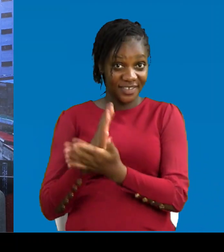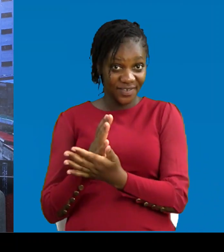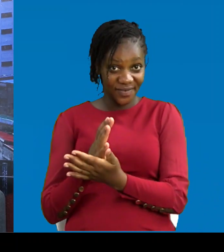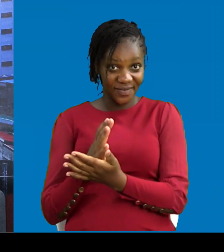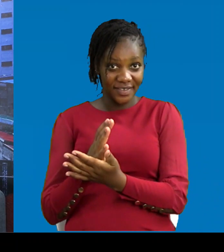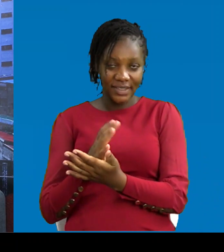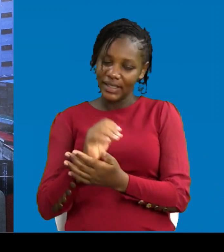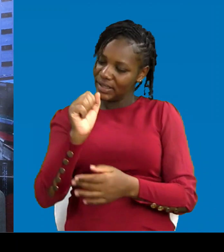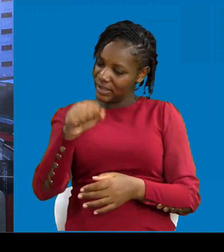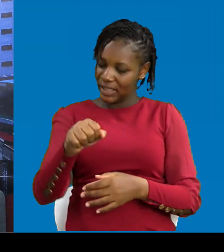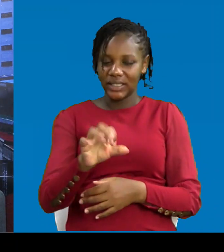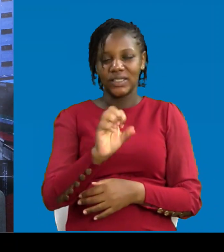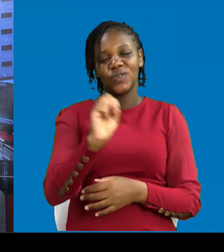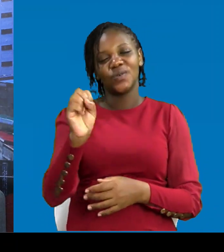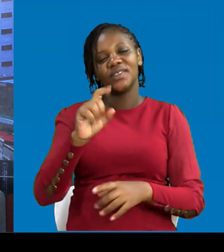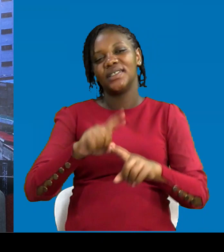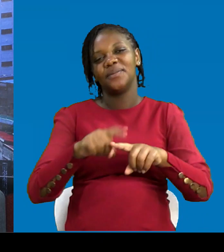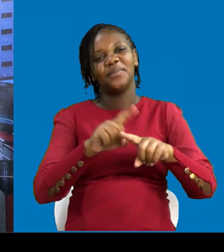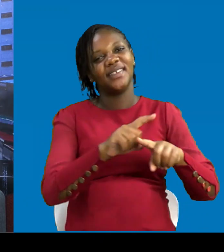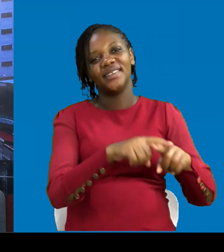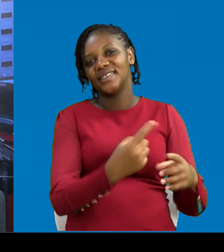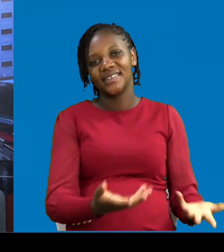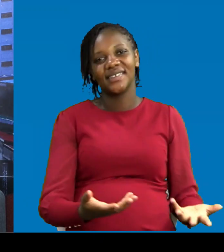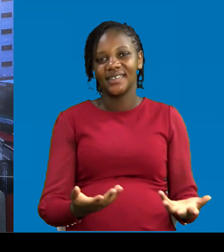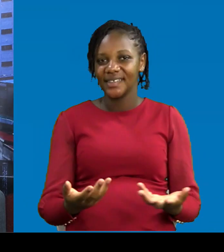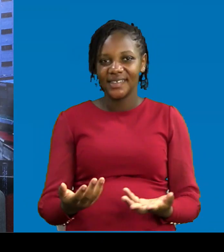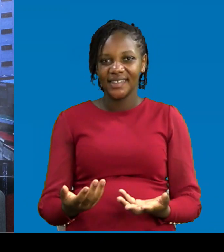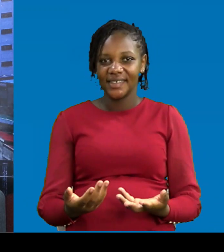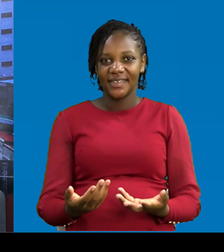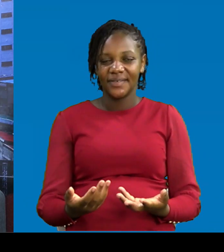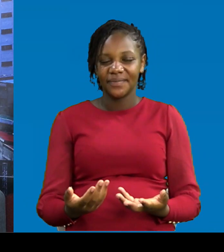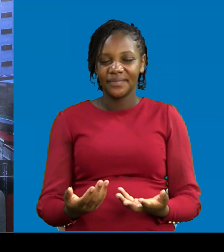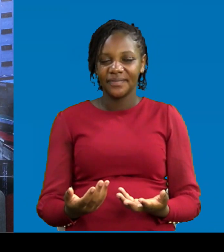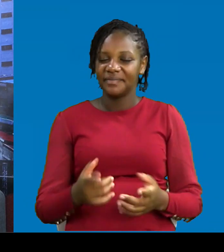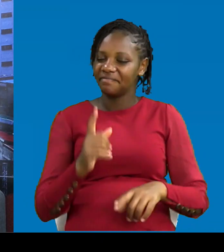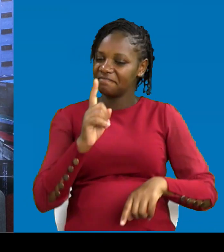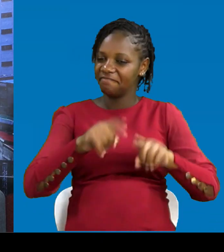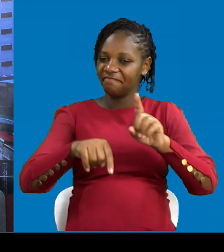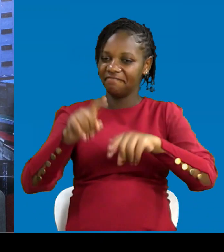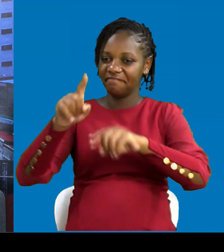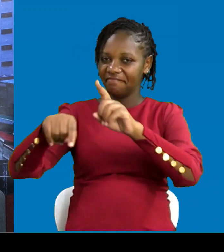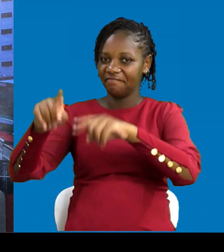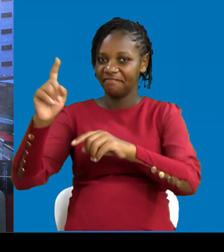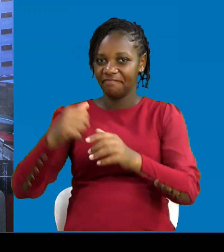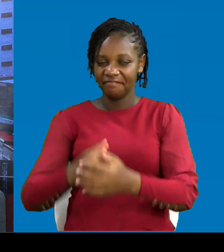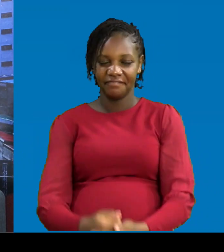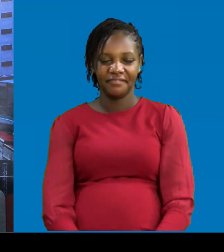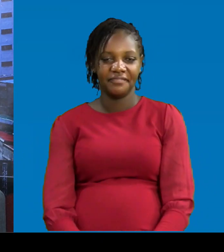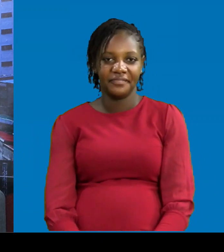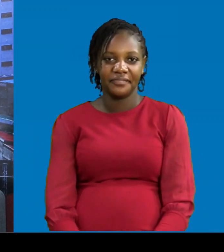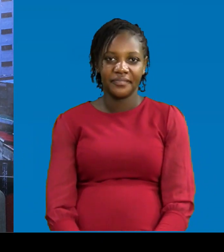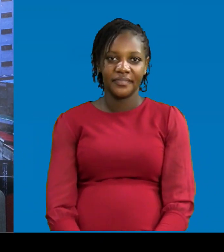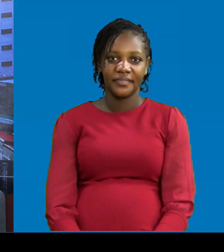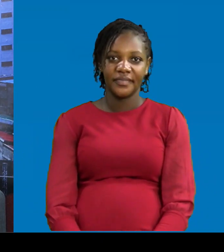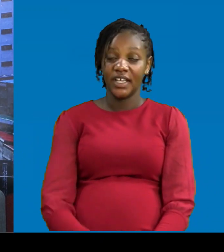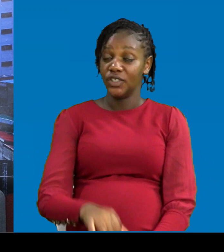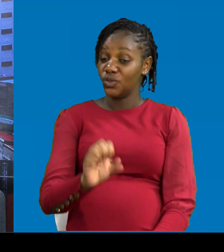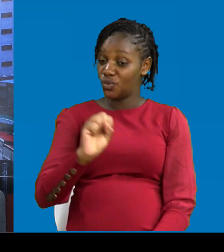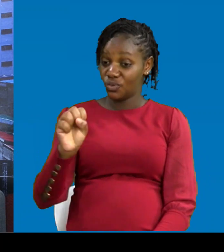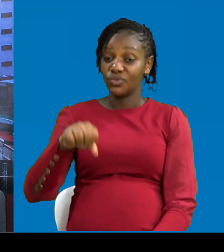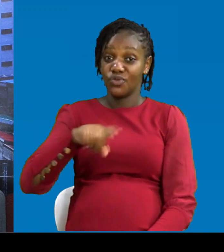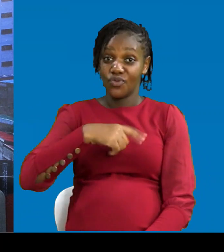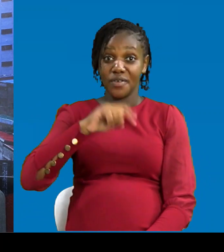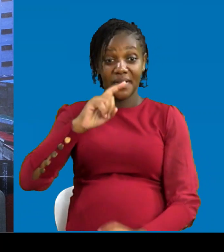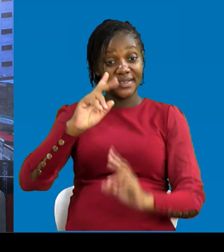for to change. Then, of course, there's a bag for that. Yeah, so it depends on everything. So we are very detailed looking